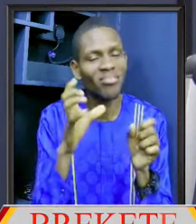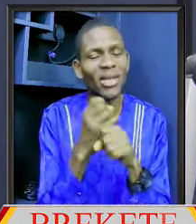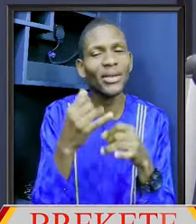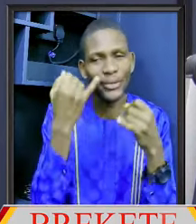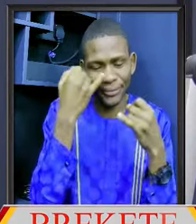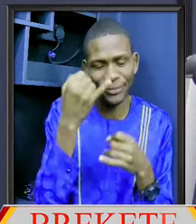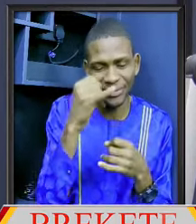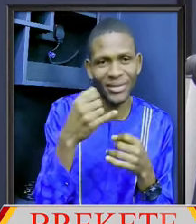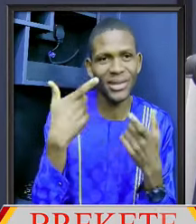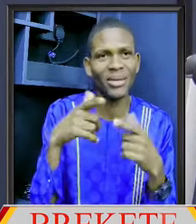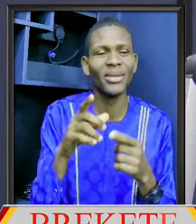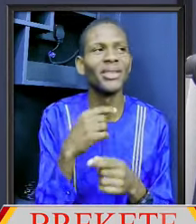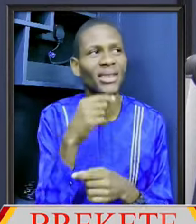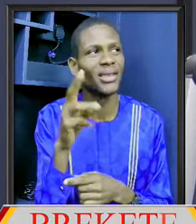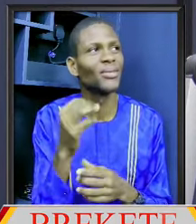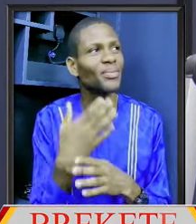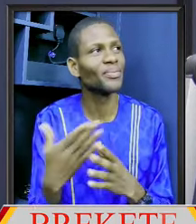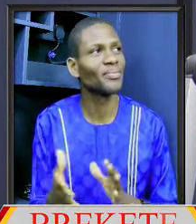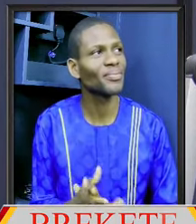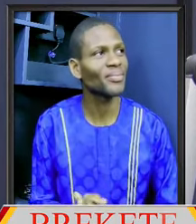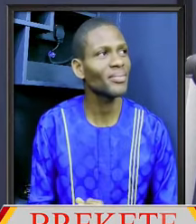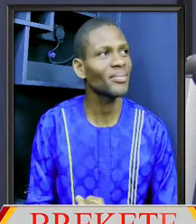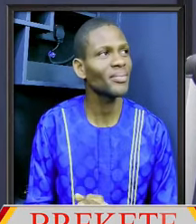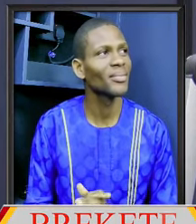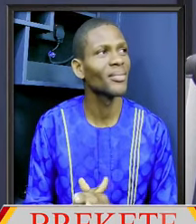I puncture their tire.